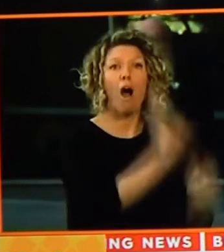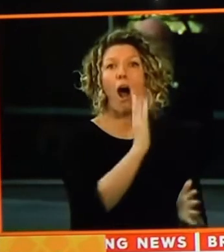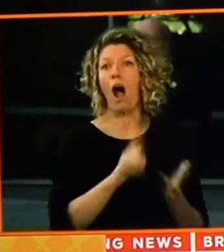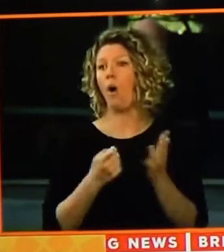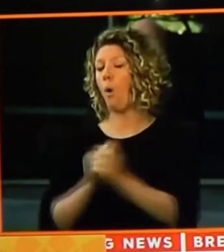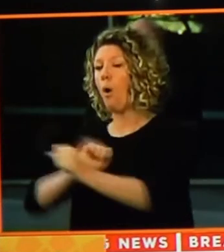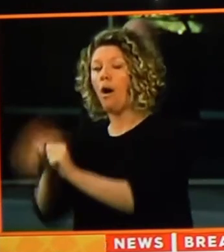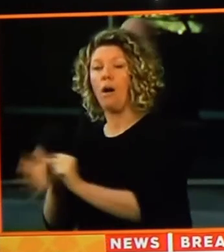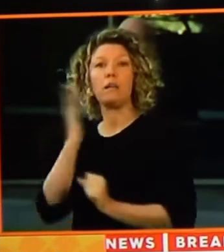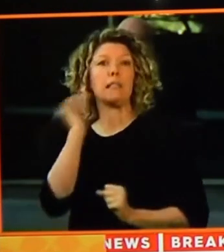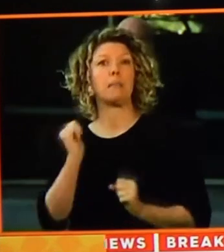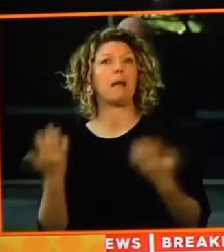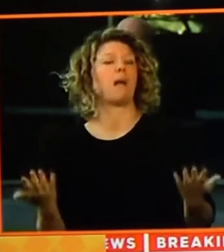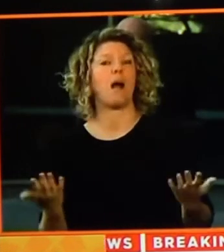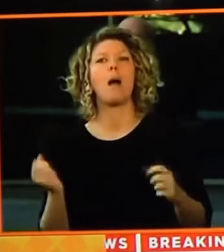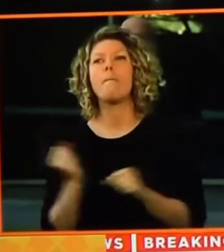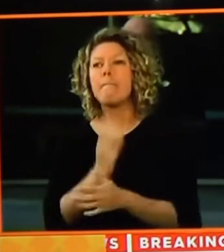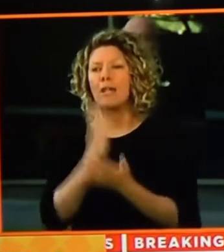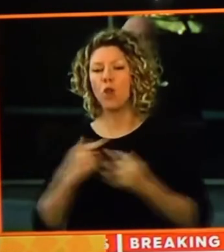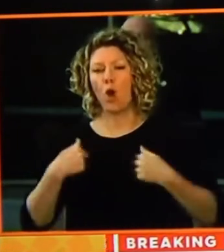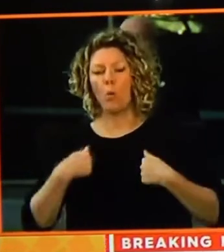Right, that is the Fire Chief Shane Fitzsimmons there, who's stepping down from that role.